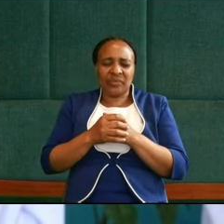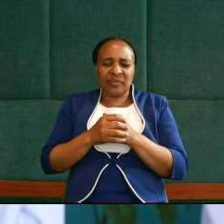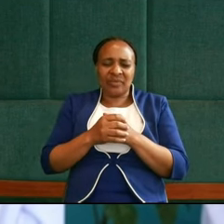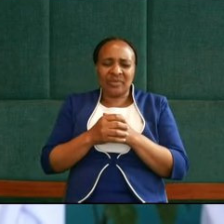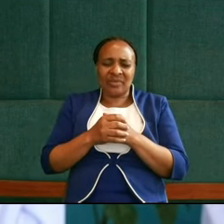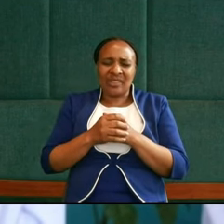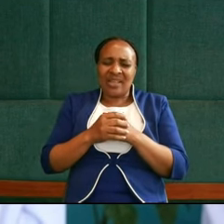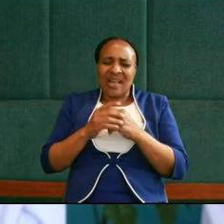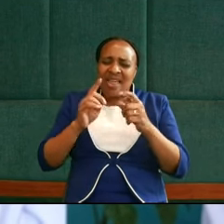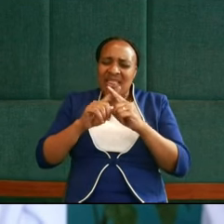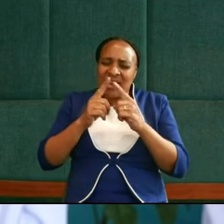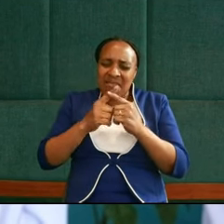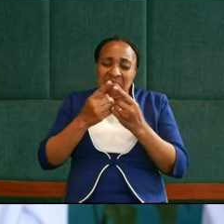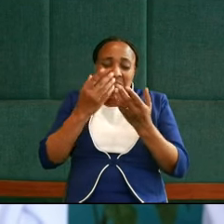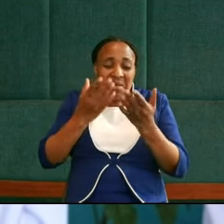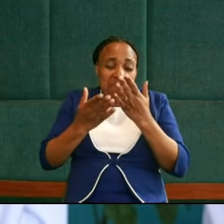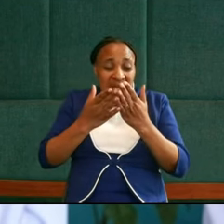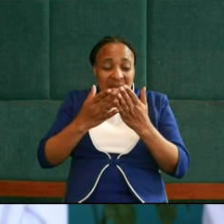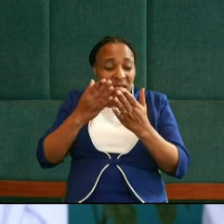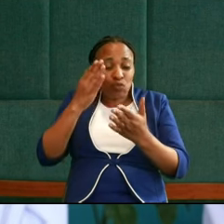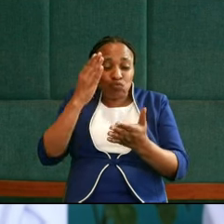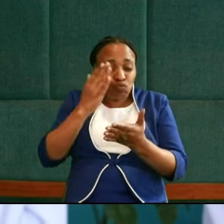either to be truthful,